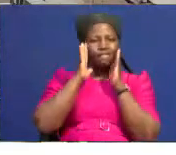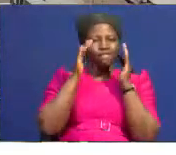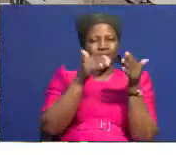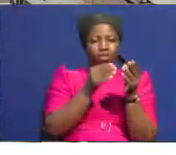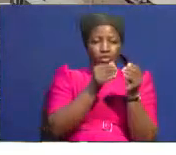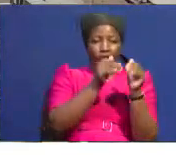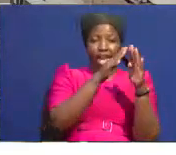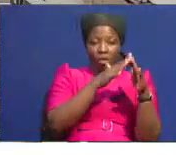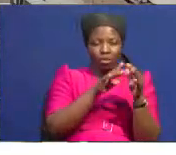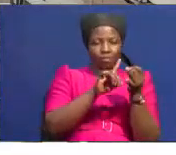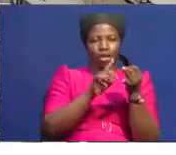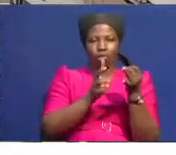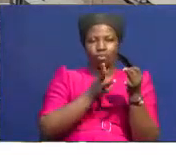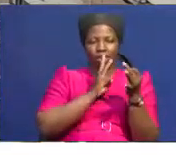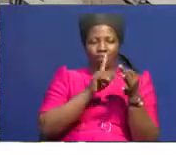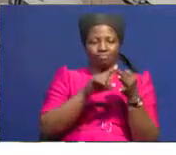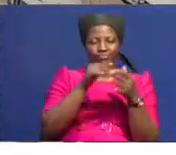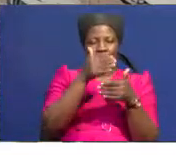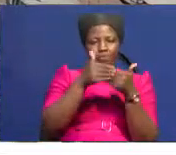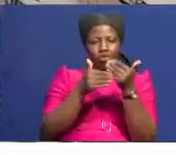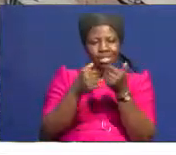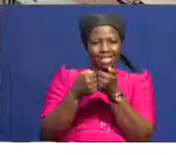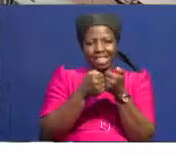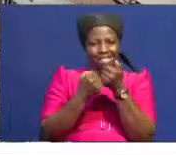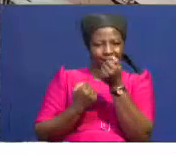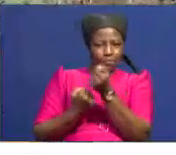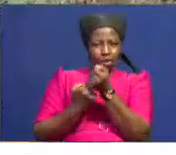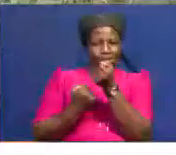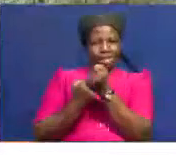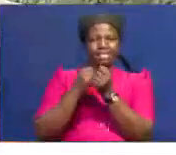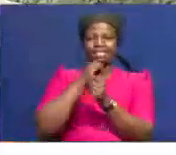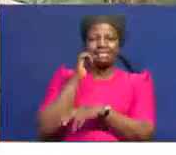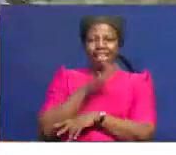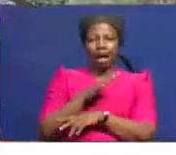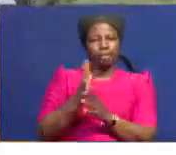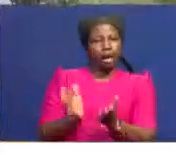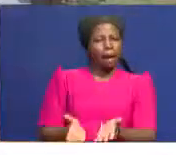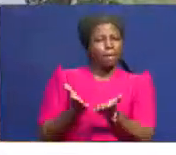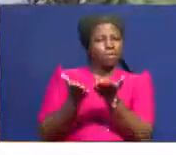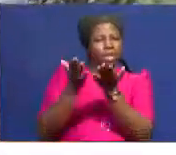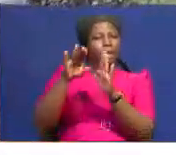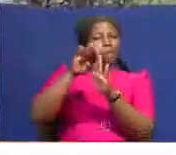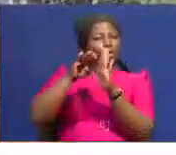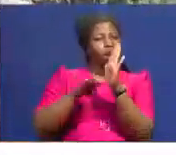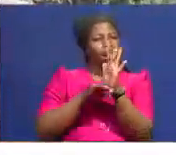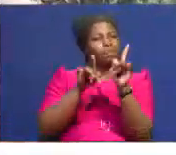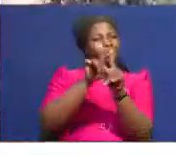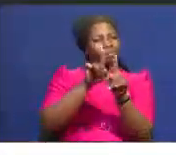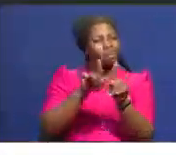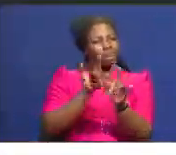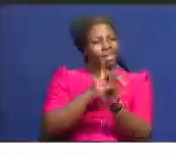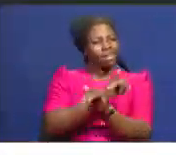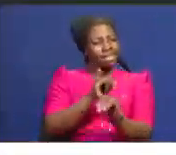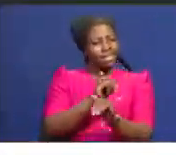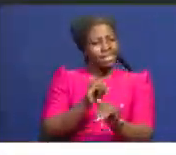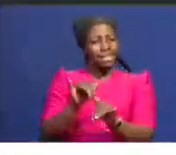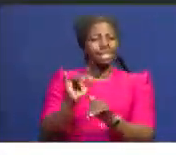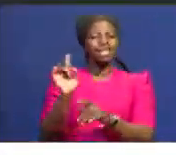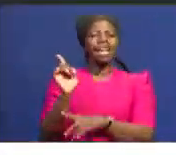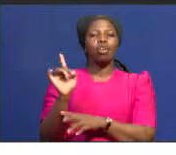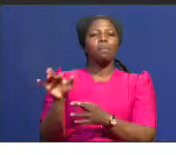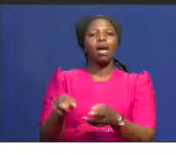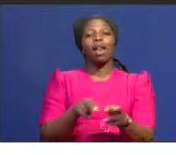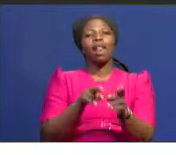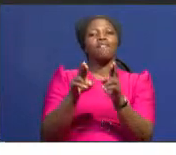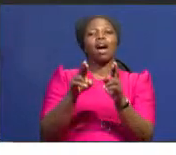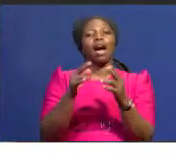and infrastructure challenges, supporting slum upgrading initiatives, and cleaning up Nairobi River. The time that